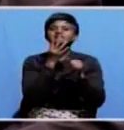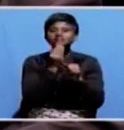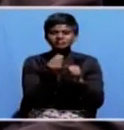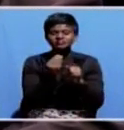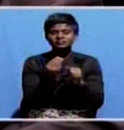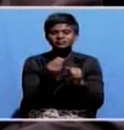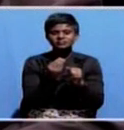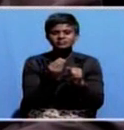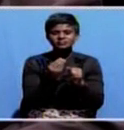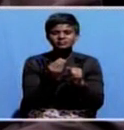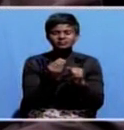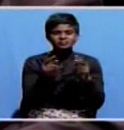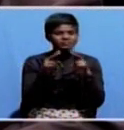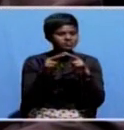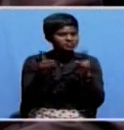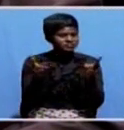so,